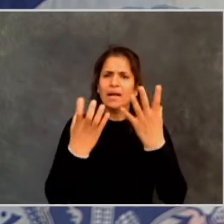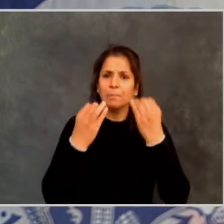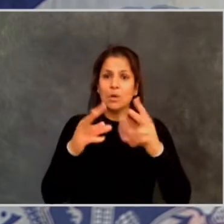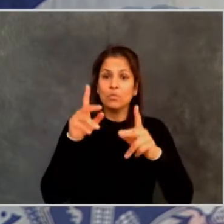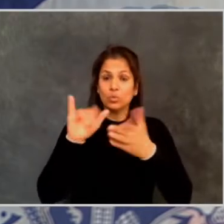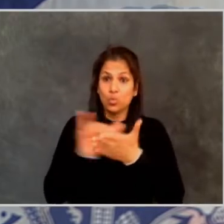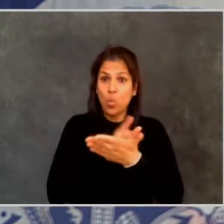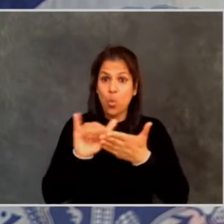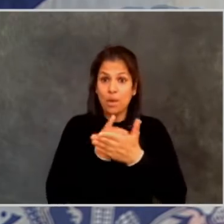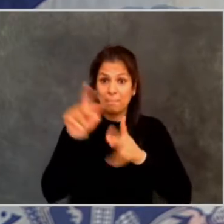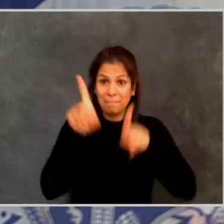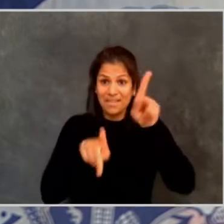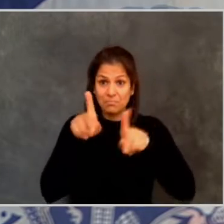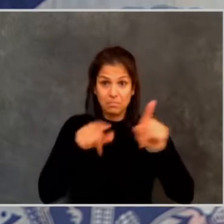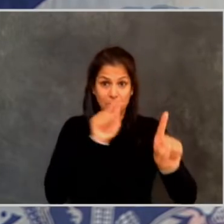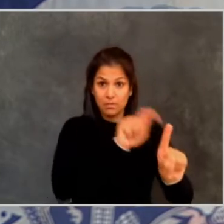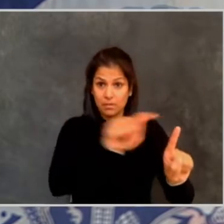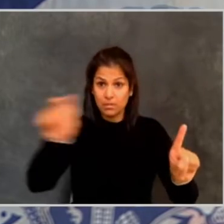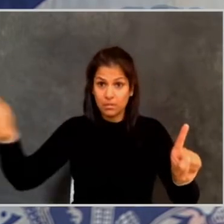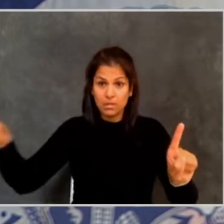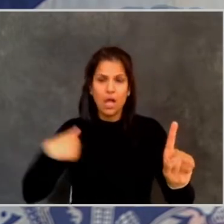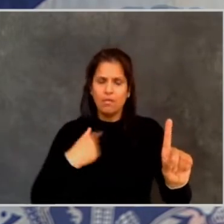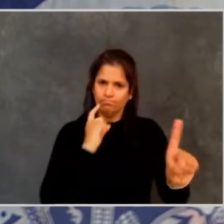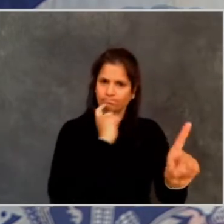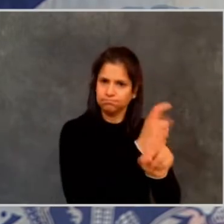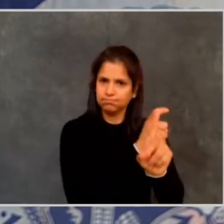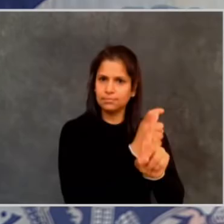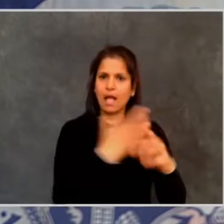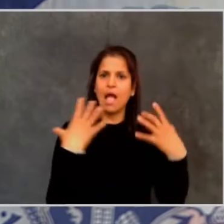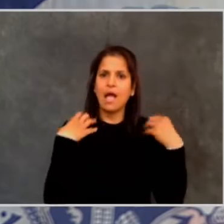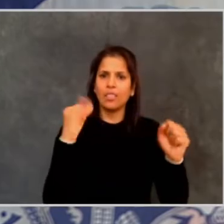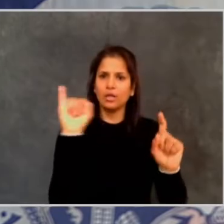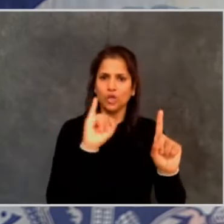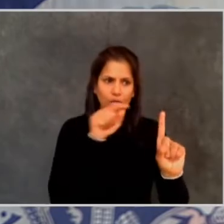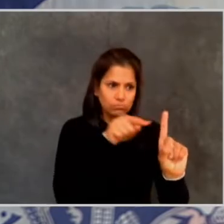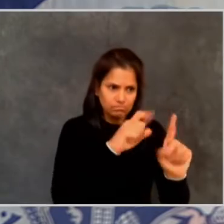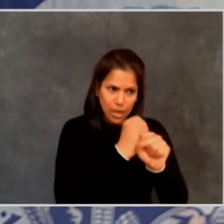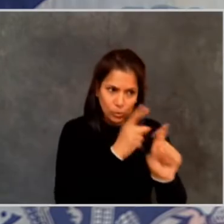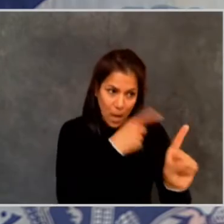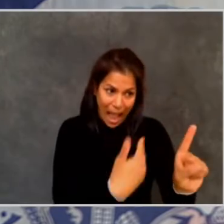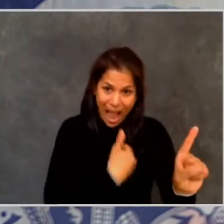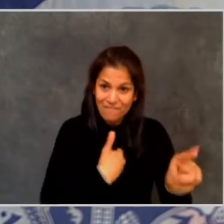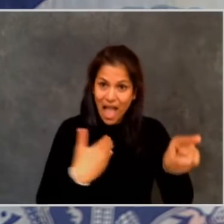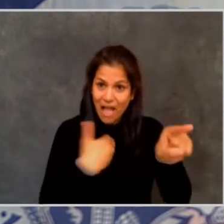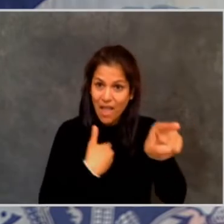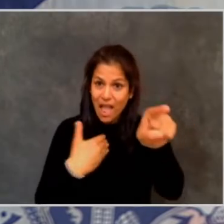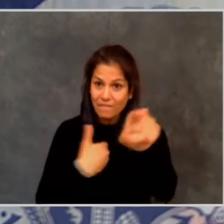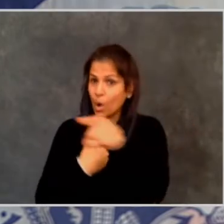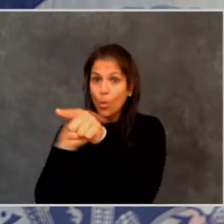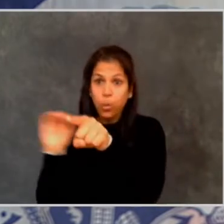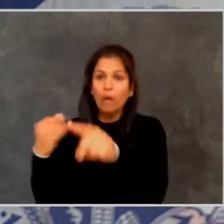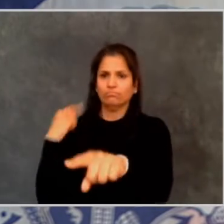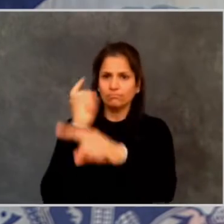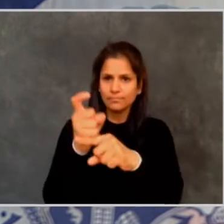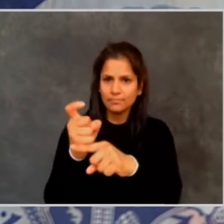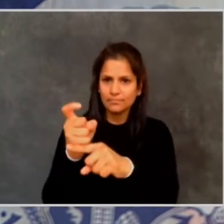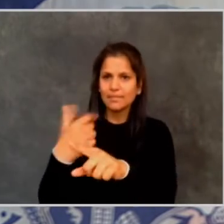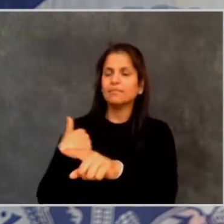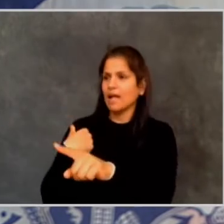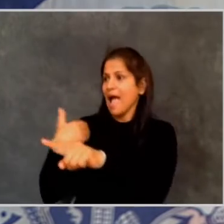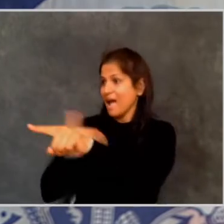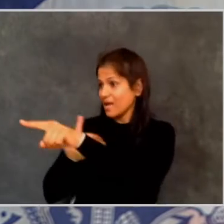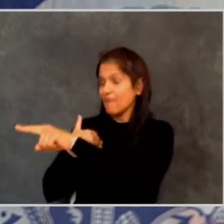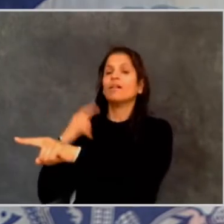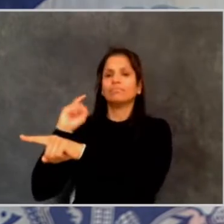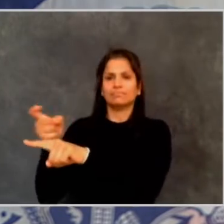initiative that gets really even deeper to the root of the matter. We worked on that for years. We were finally able to get it to be something